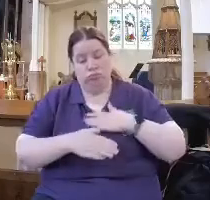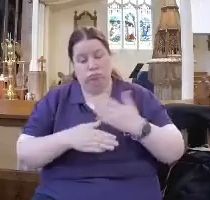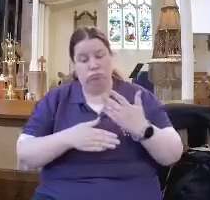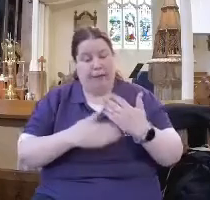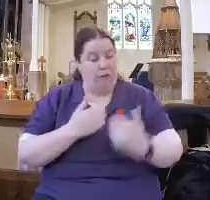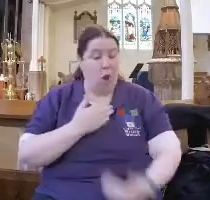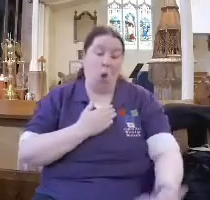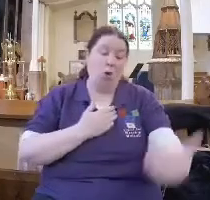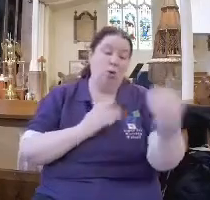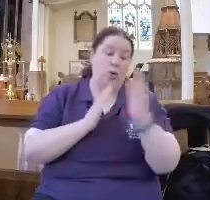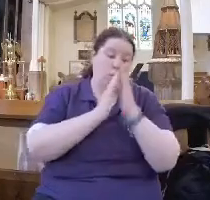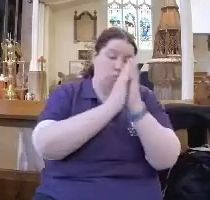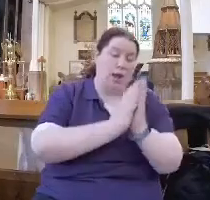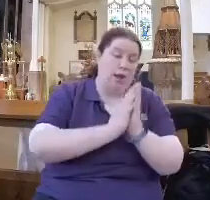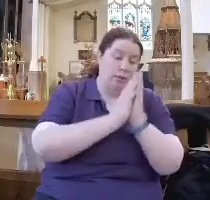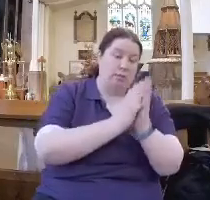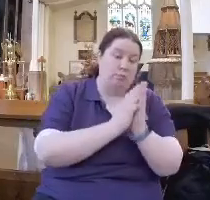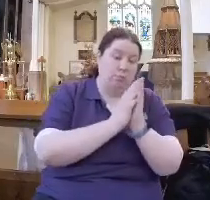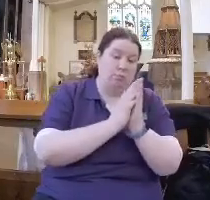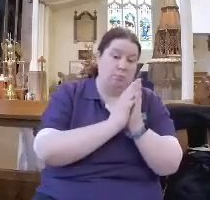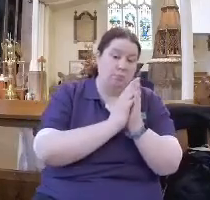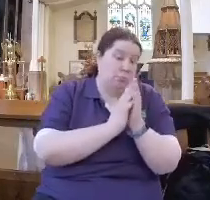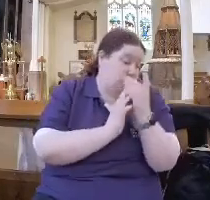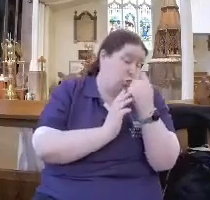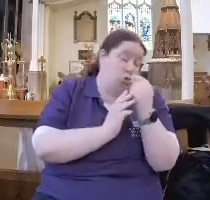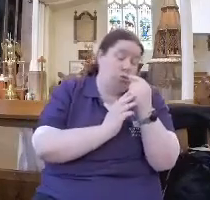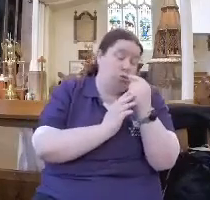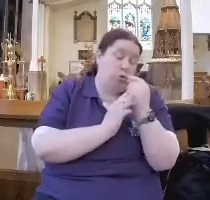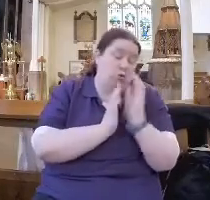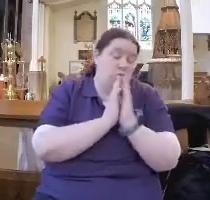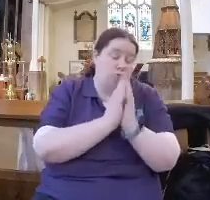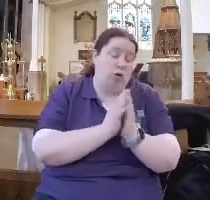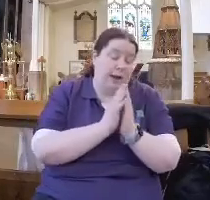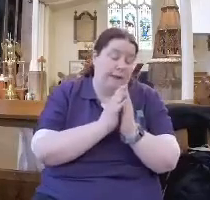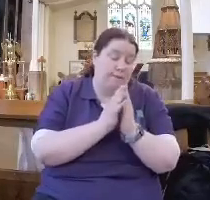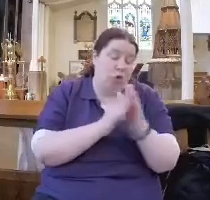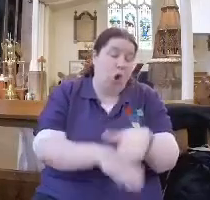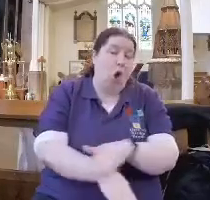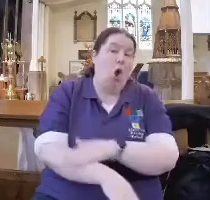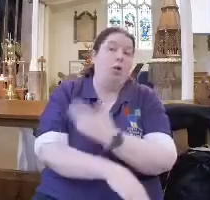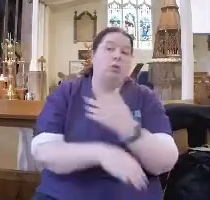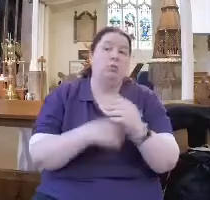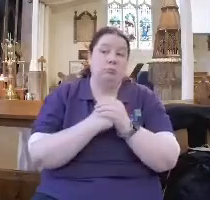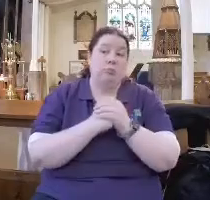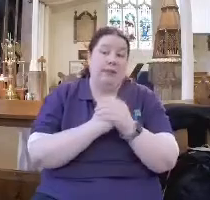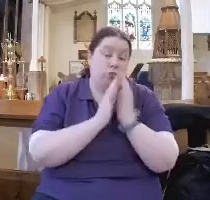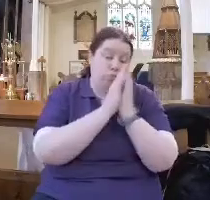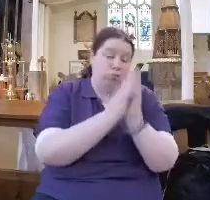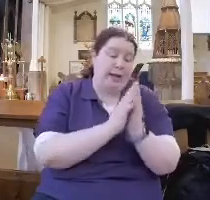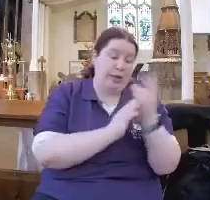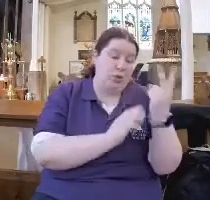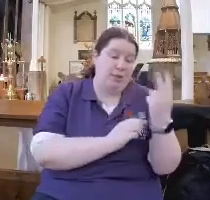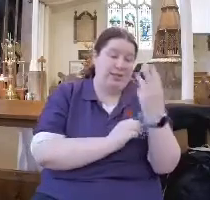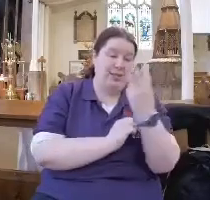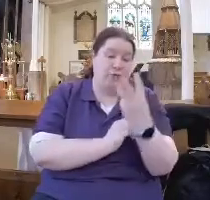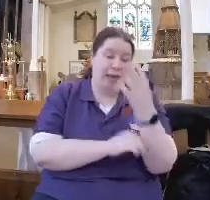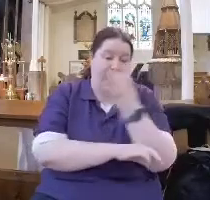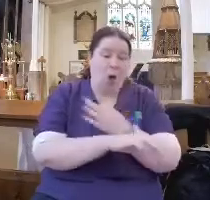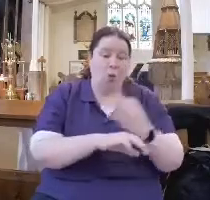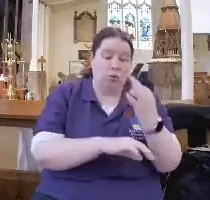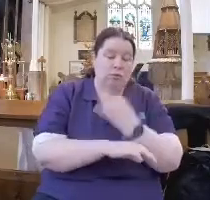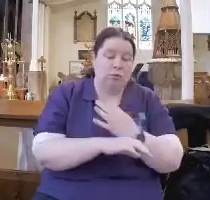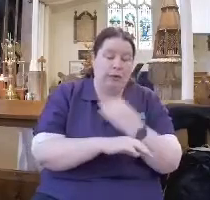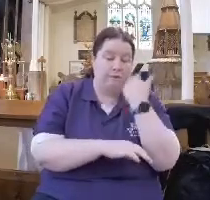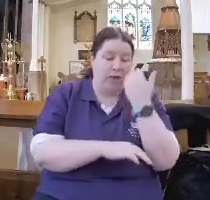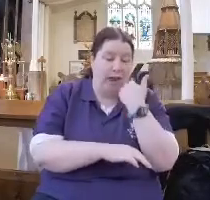for, you could pray for longer. If you pray for 23 hours a day, you could pray for 24. There's always something else to